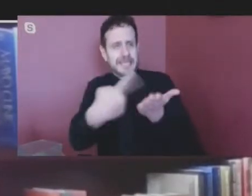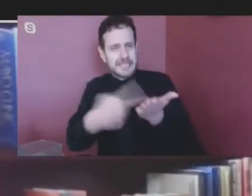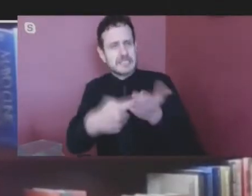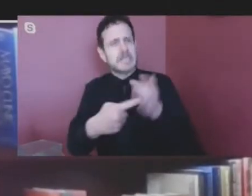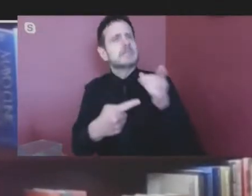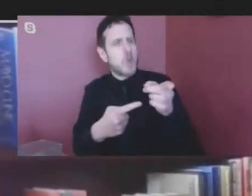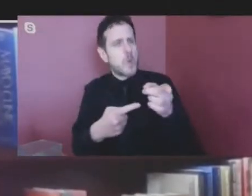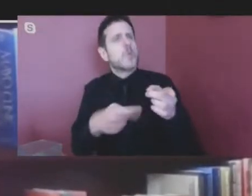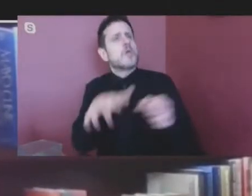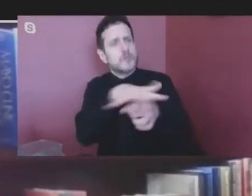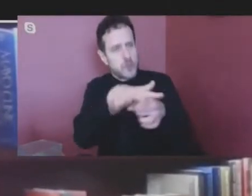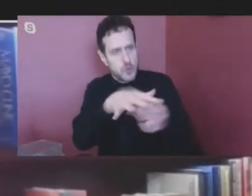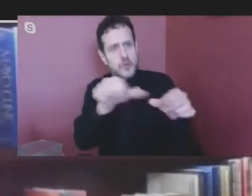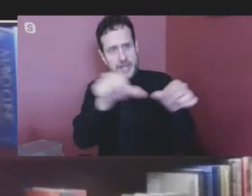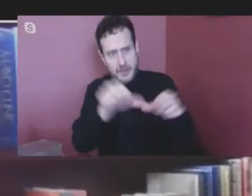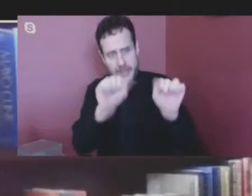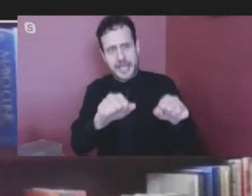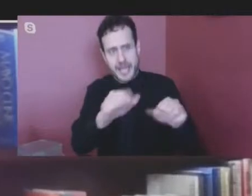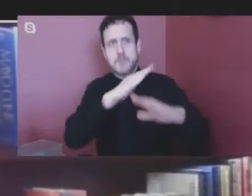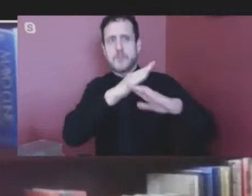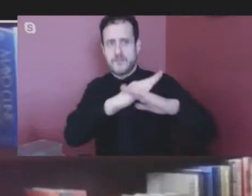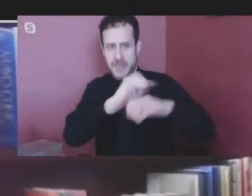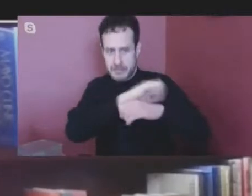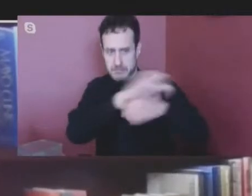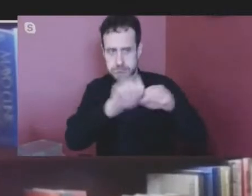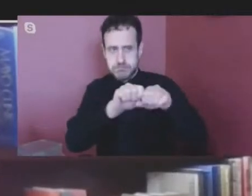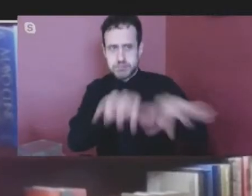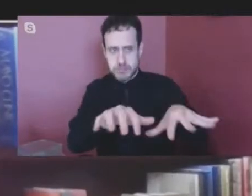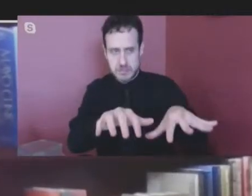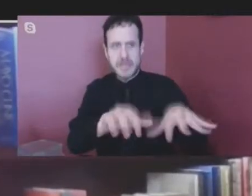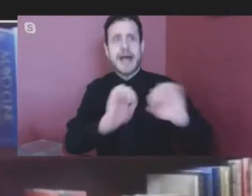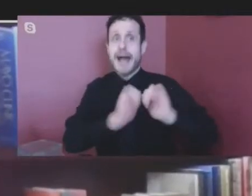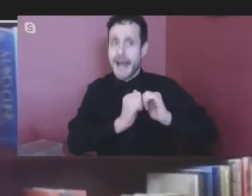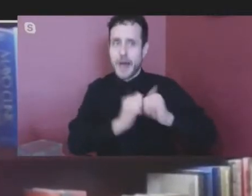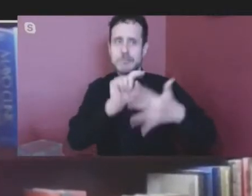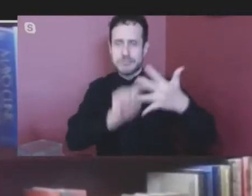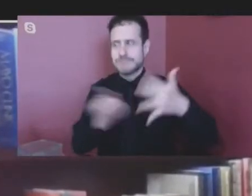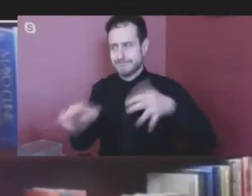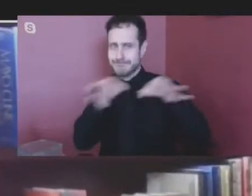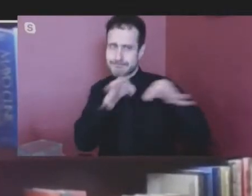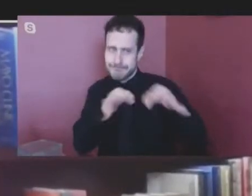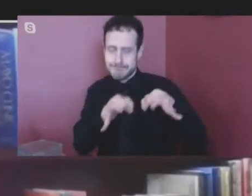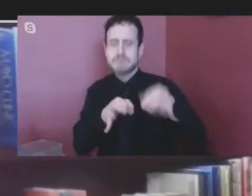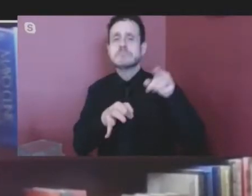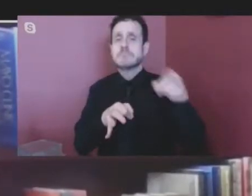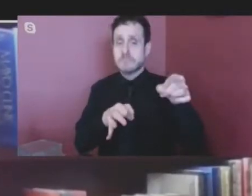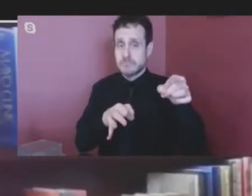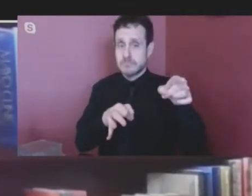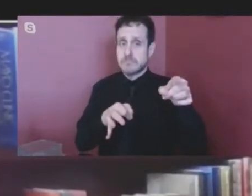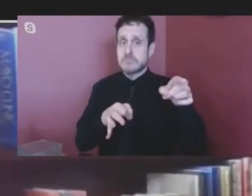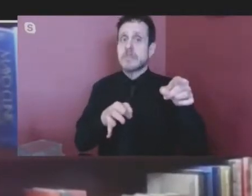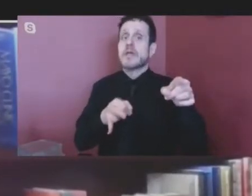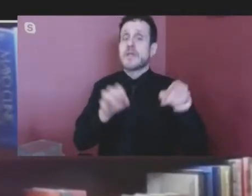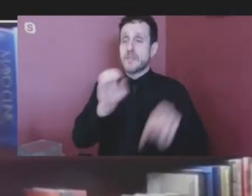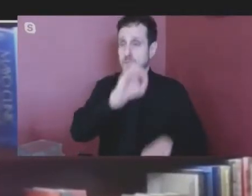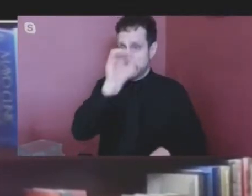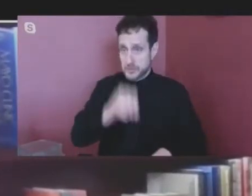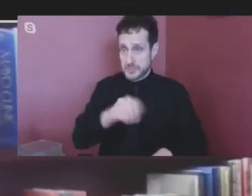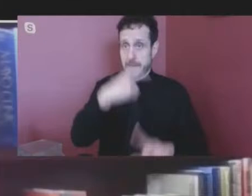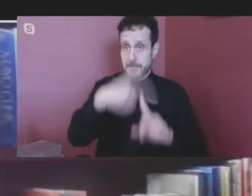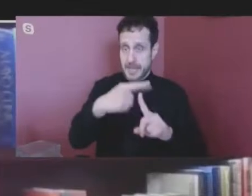level. Region 1's concerning uptick in positivity, jumping more than 2 percentage points in 2